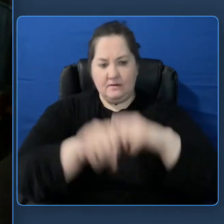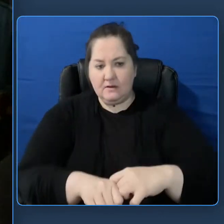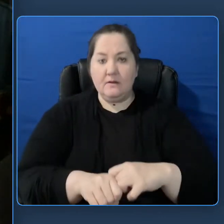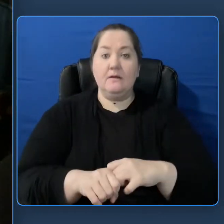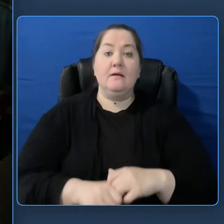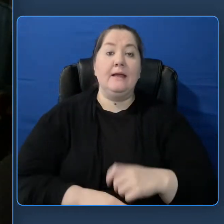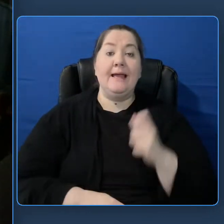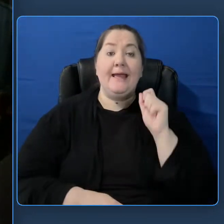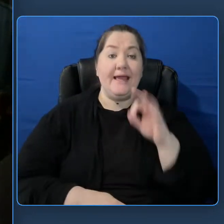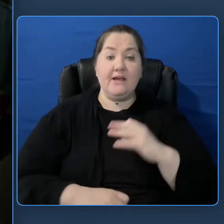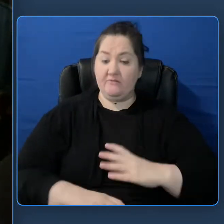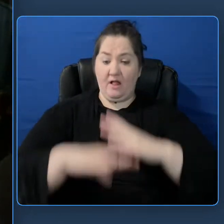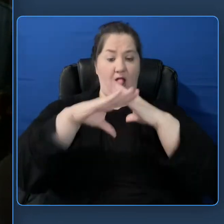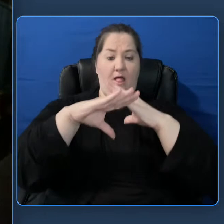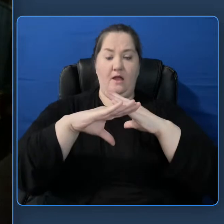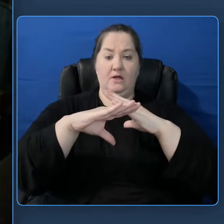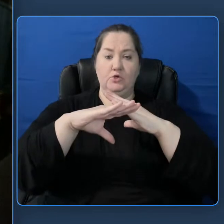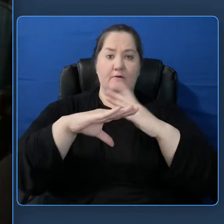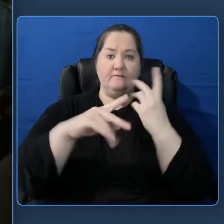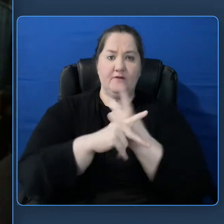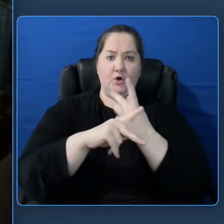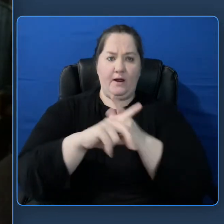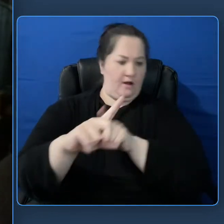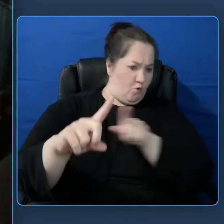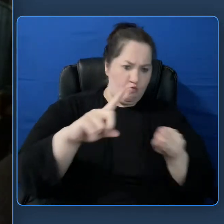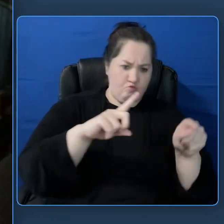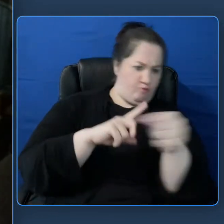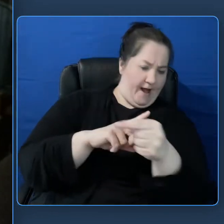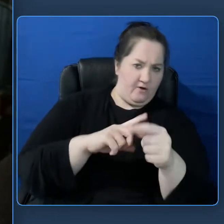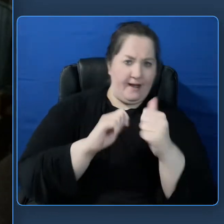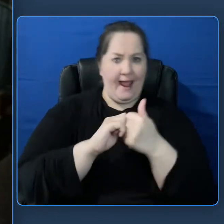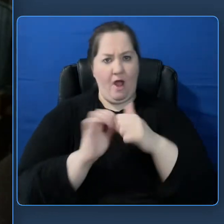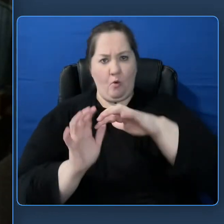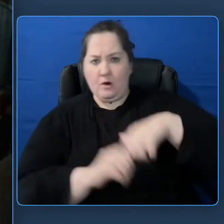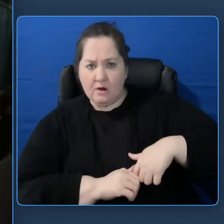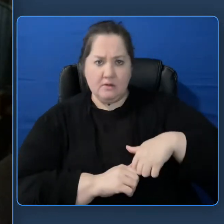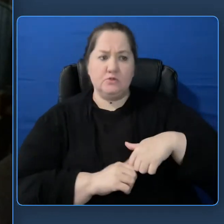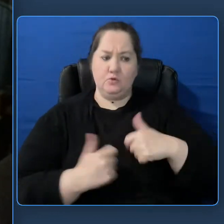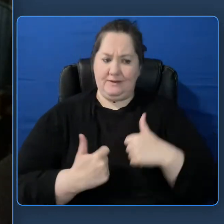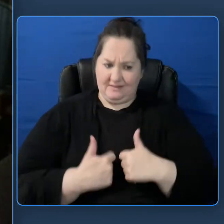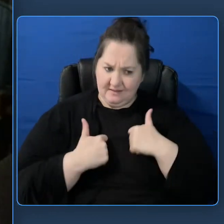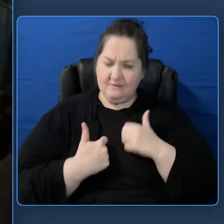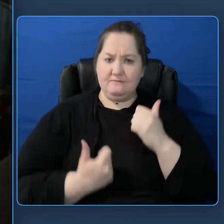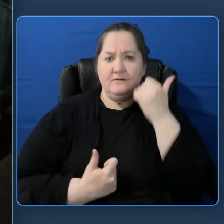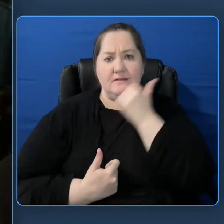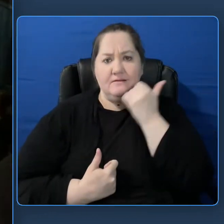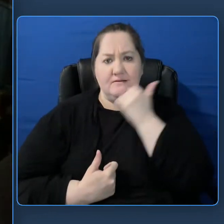If there's an obstacle, you have to figure a way around it, in order to make your life livable